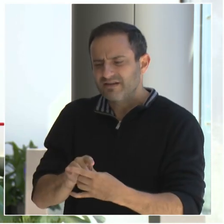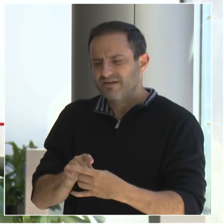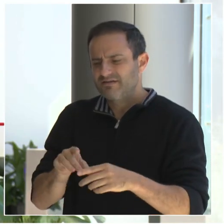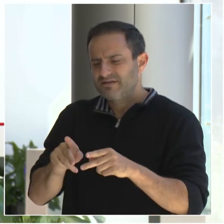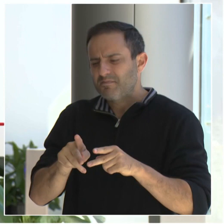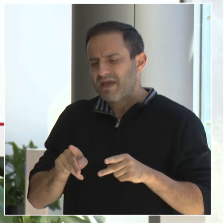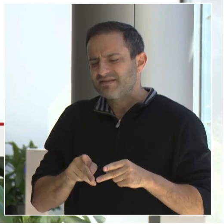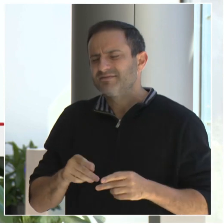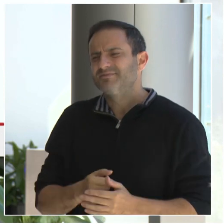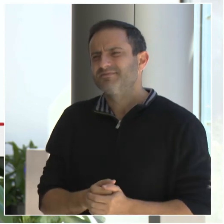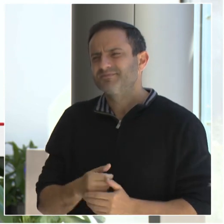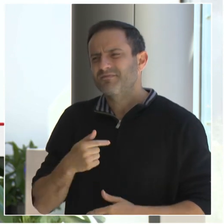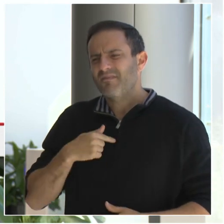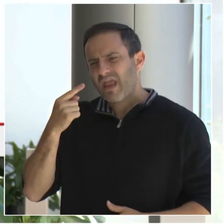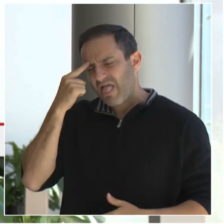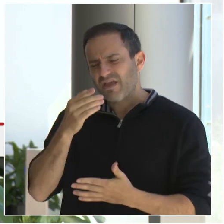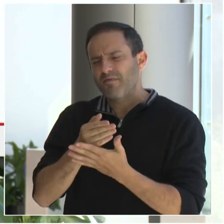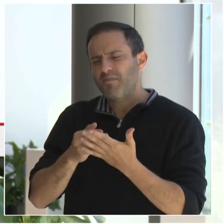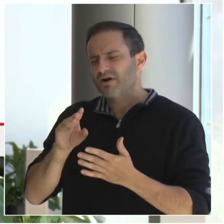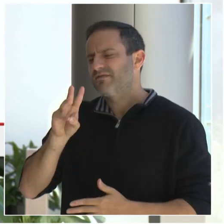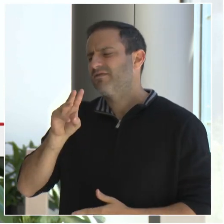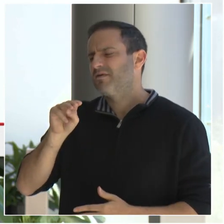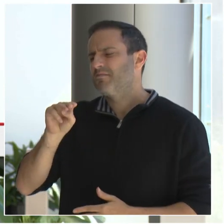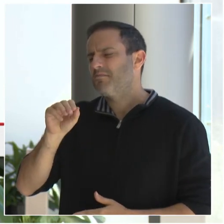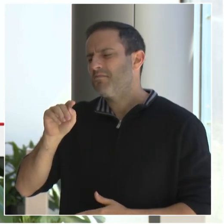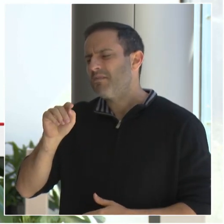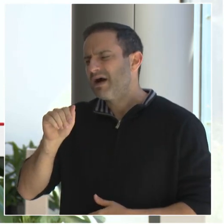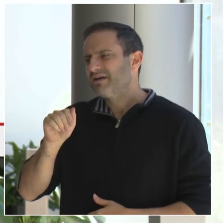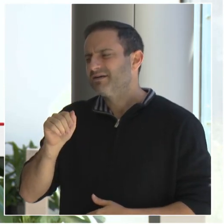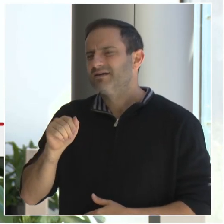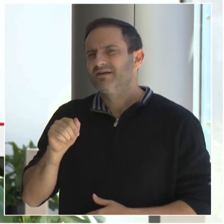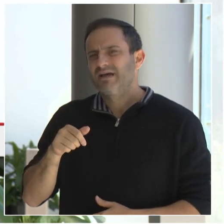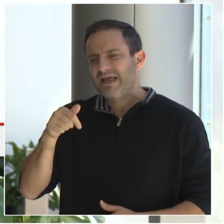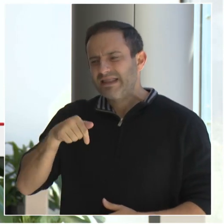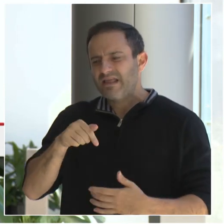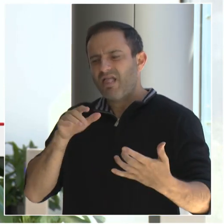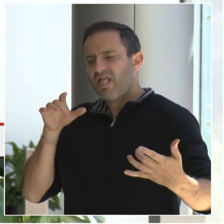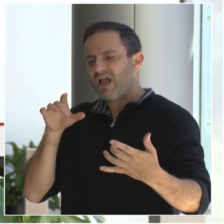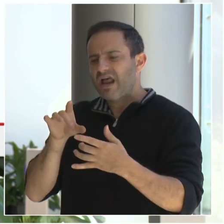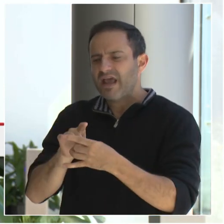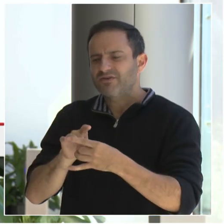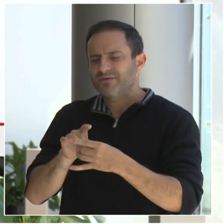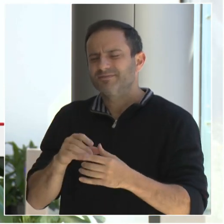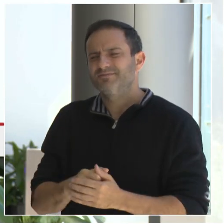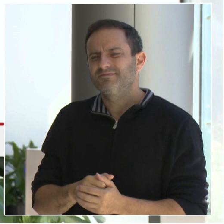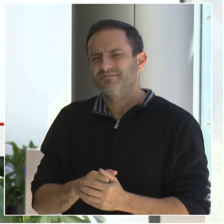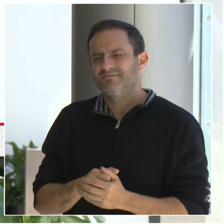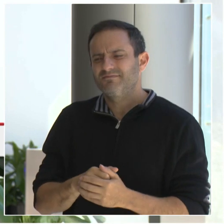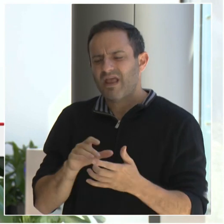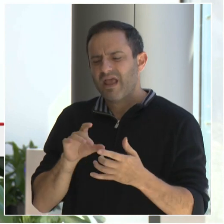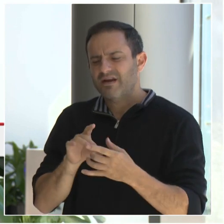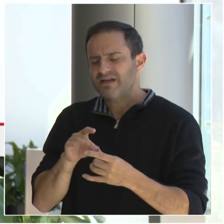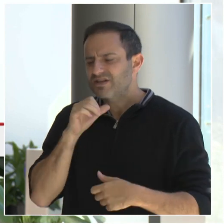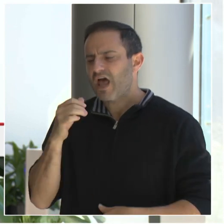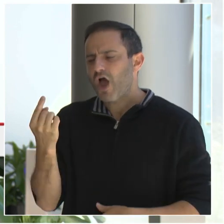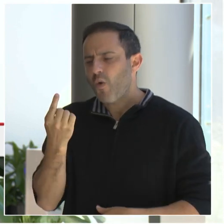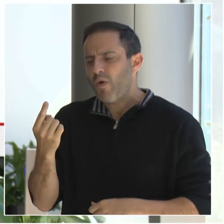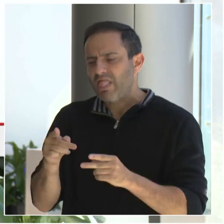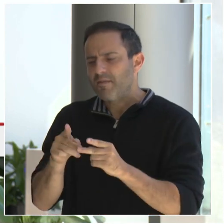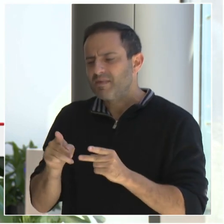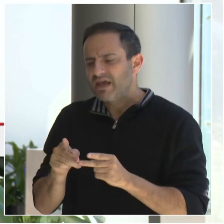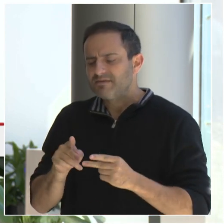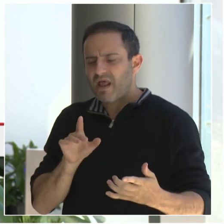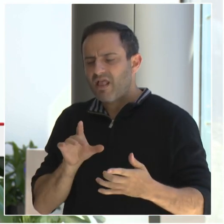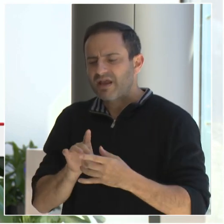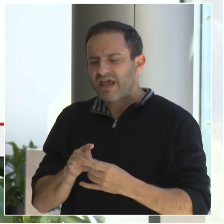actually, I think it's part of what WMATA is. WMATA is that connector. WMATA connects not just a space, but WMATA